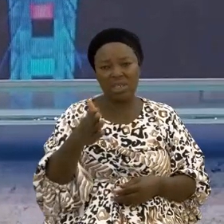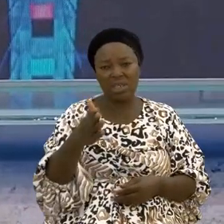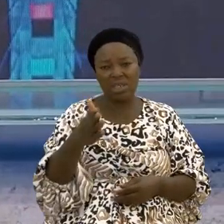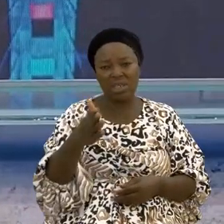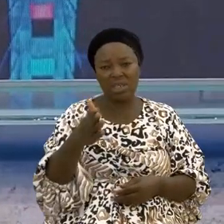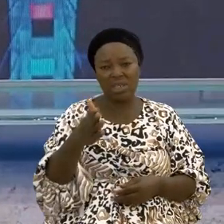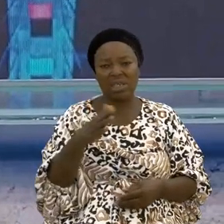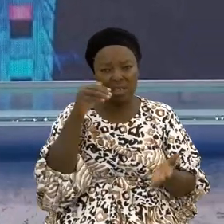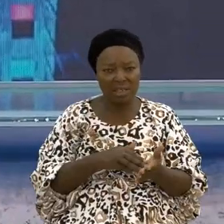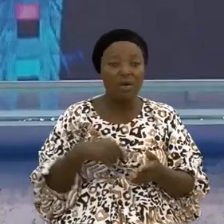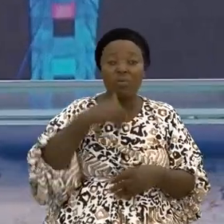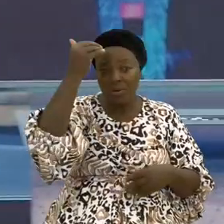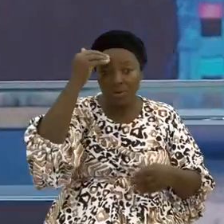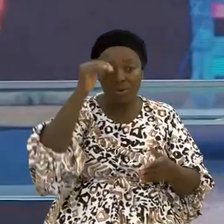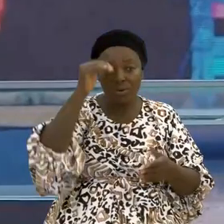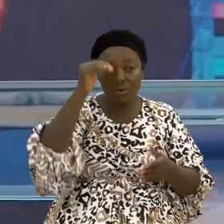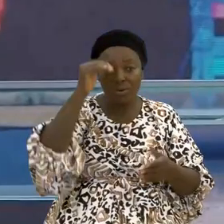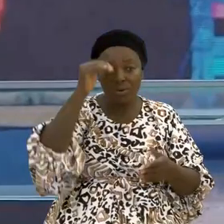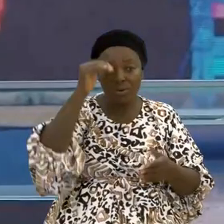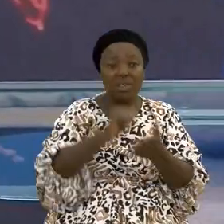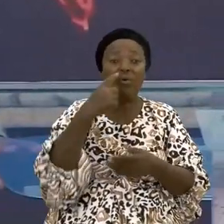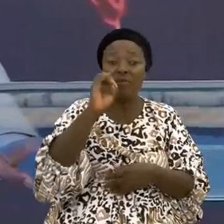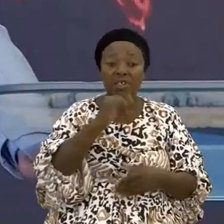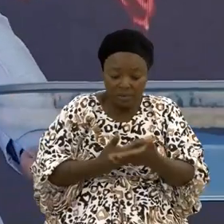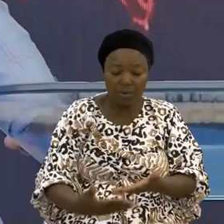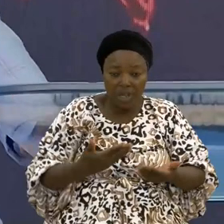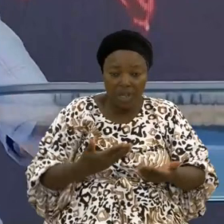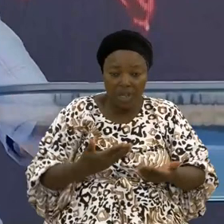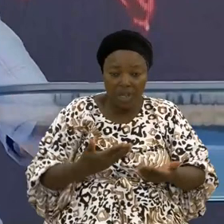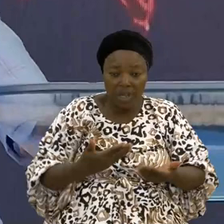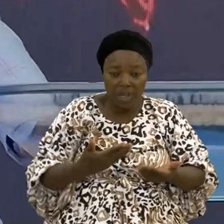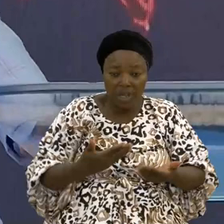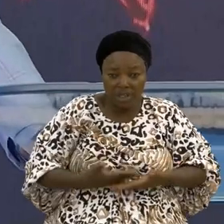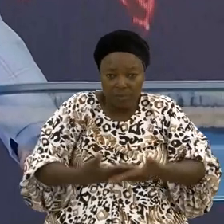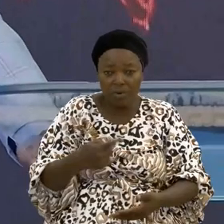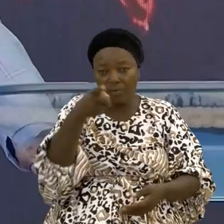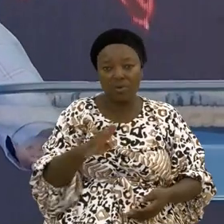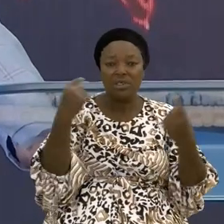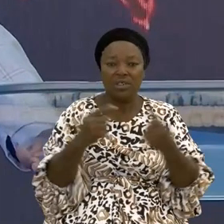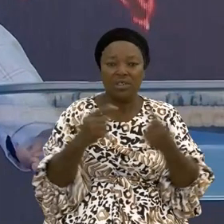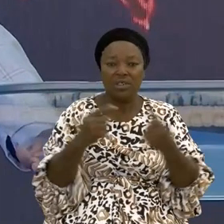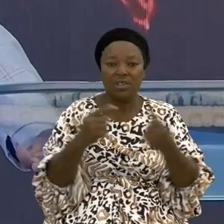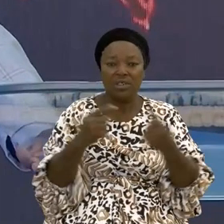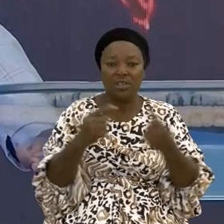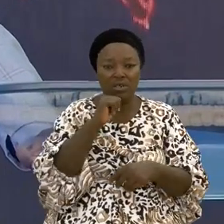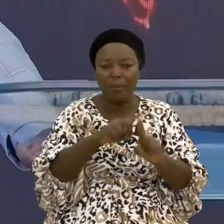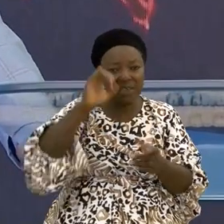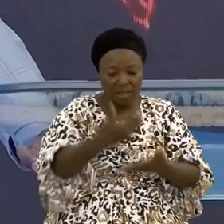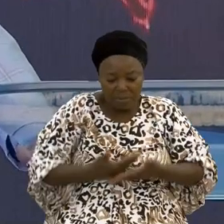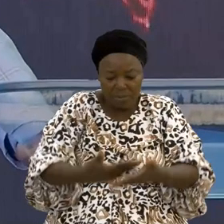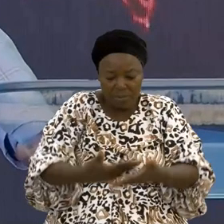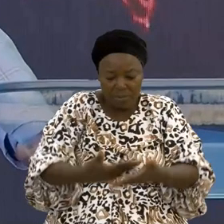know that whosoever is born of God sinneth not, but he that is begotten of